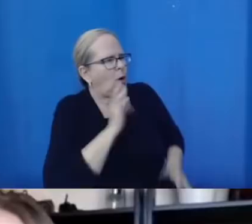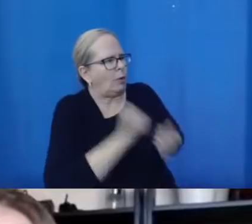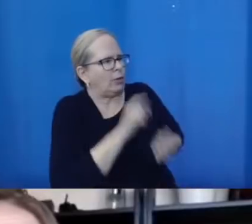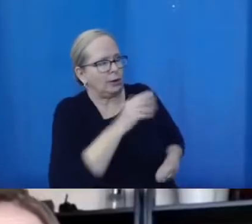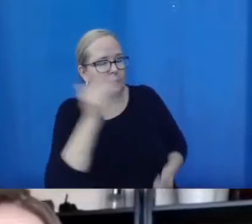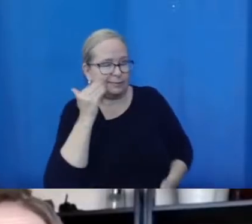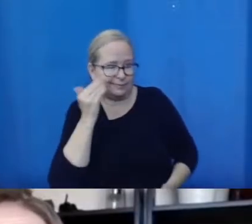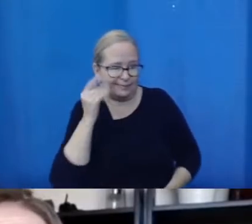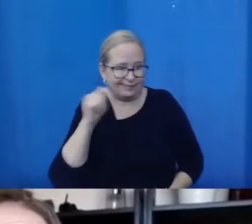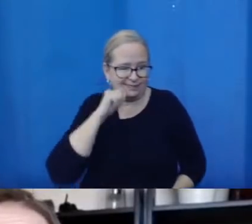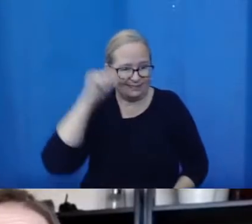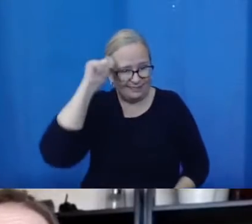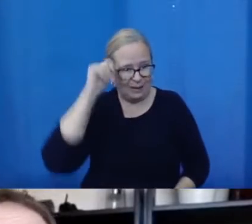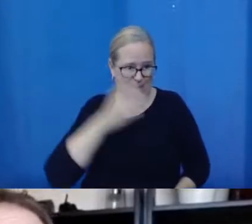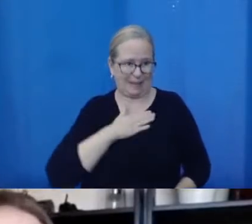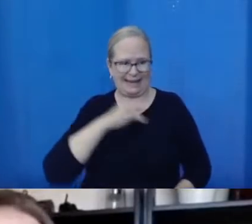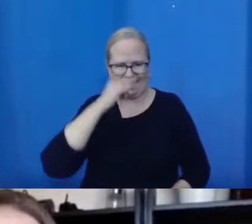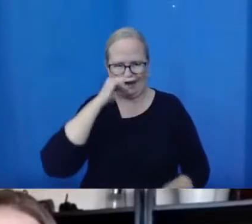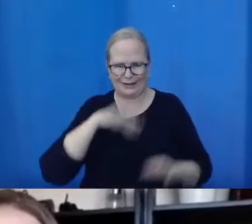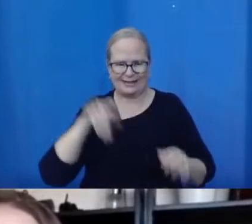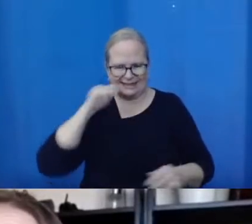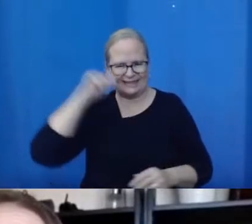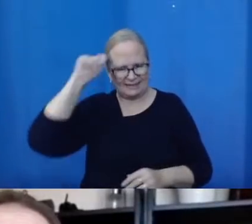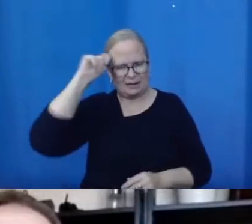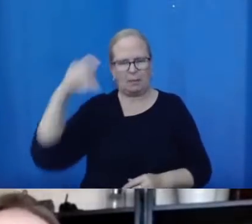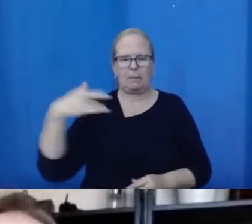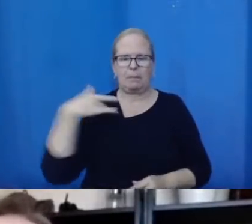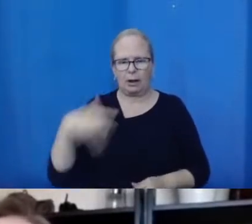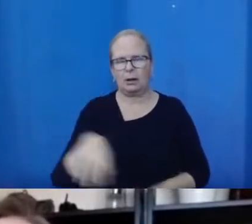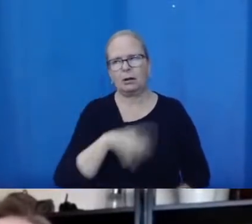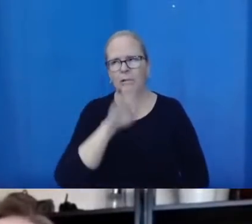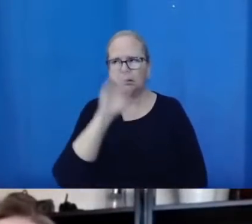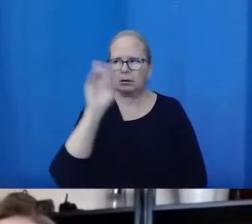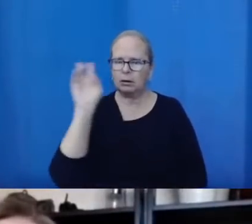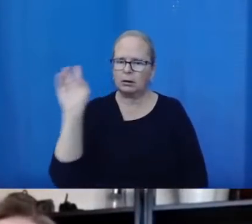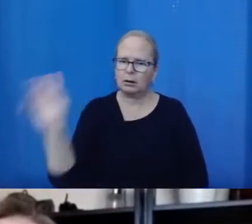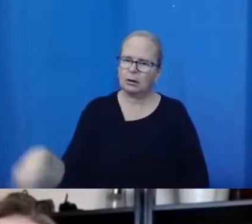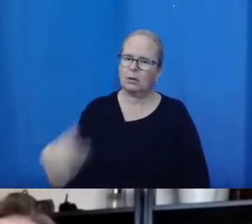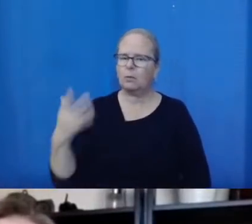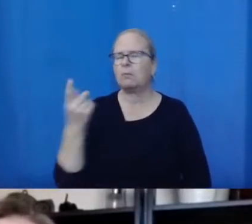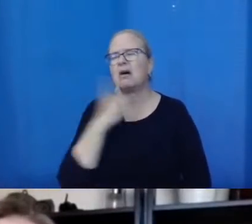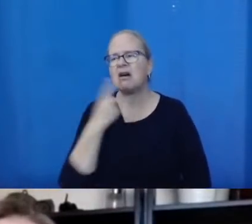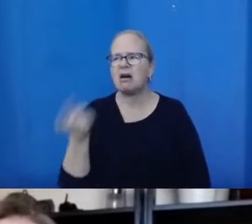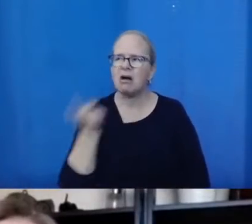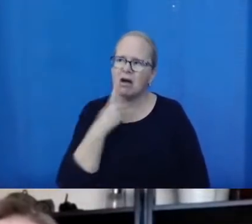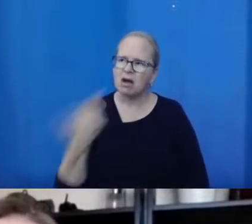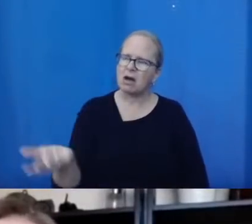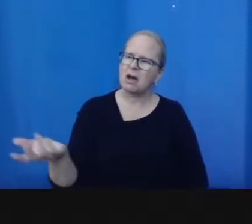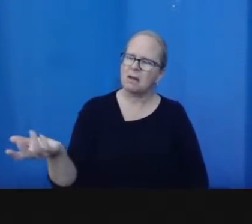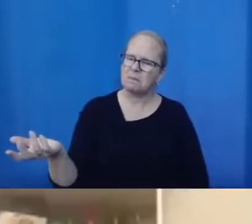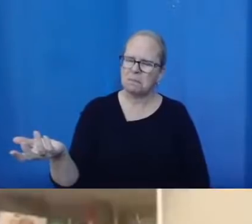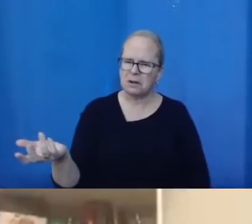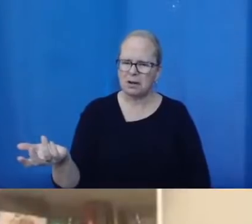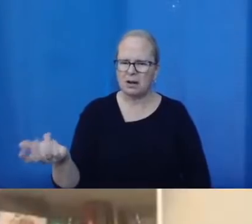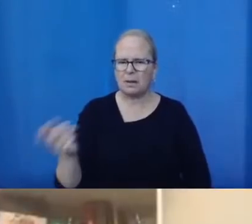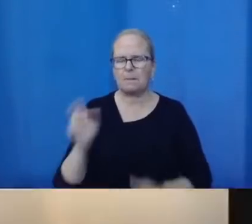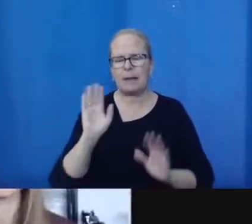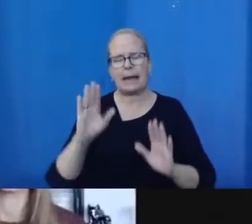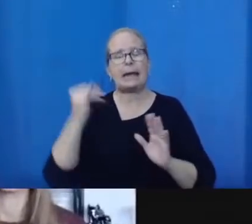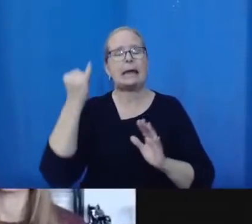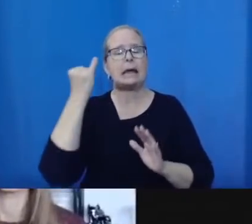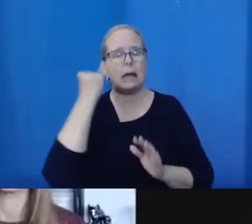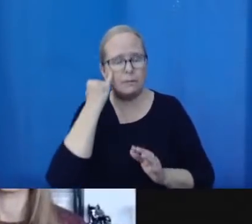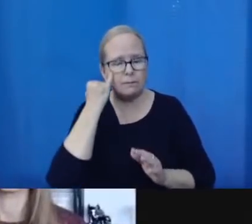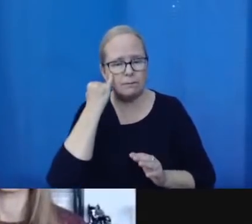really is silence, and I'm here. Just let me know if you need anything from me. And on that note, I'm going to